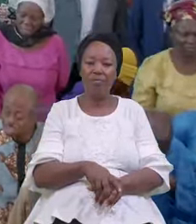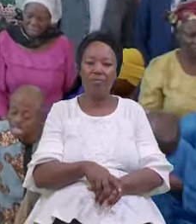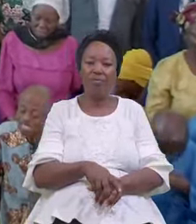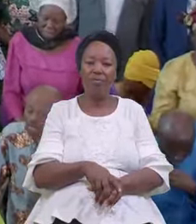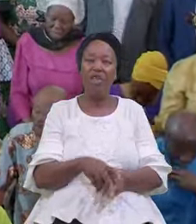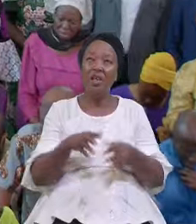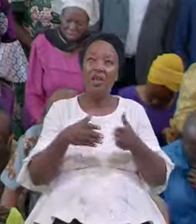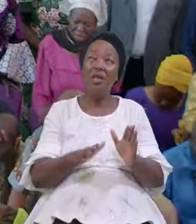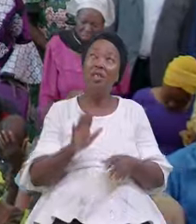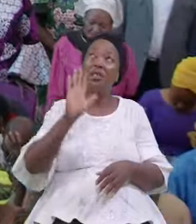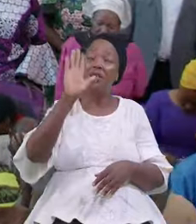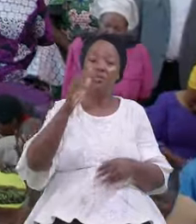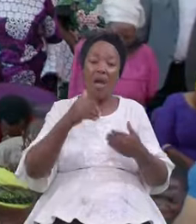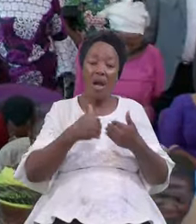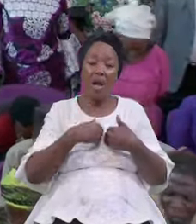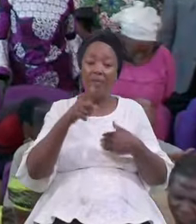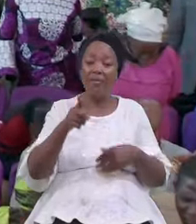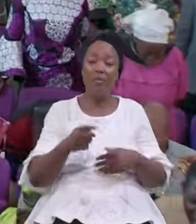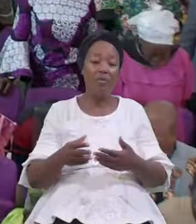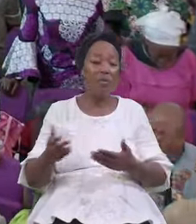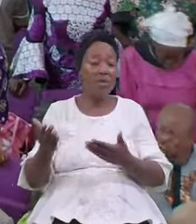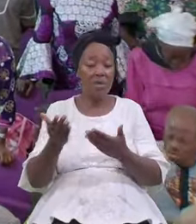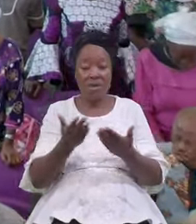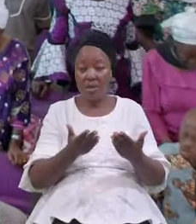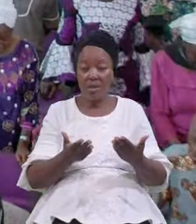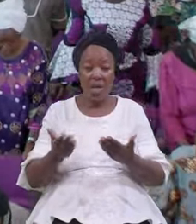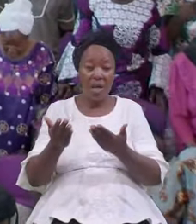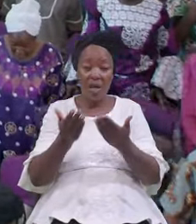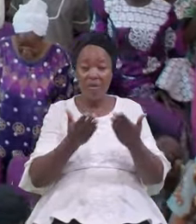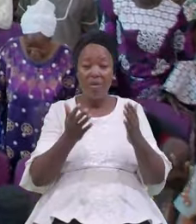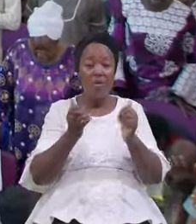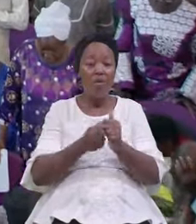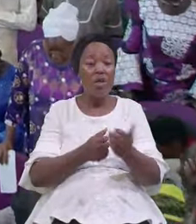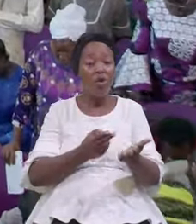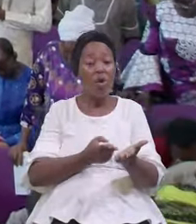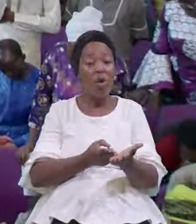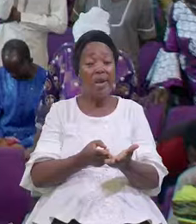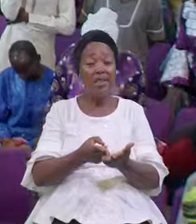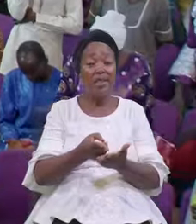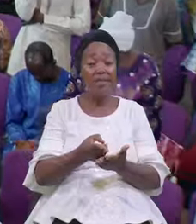Let him have you serve with honesty